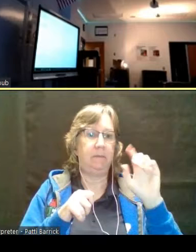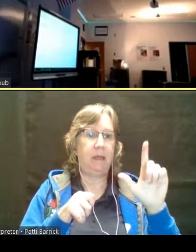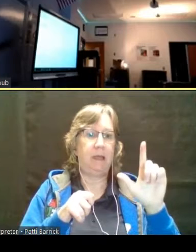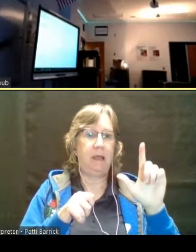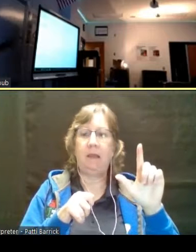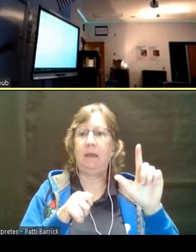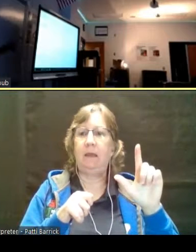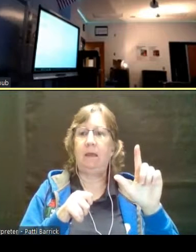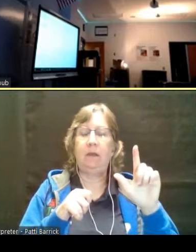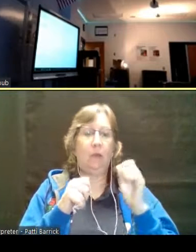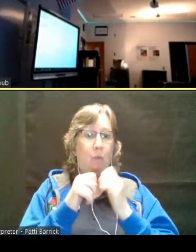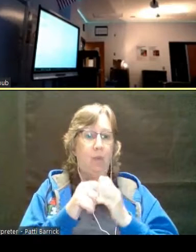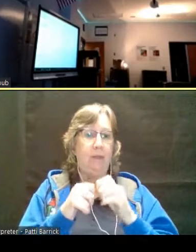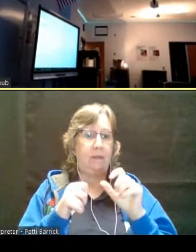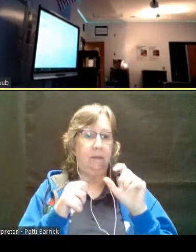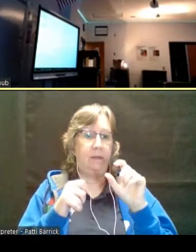and it has a tag,